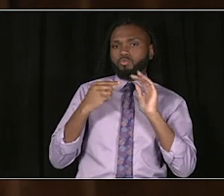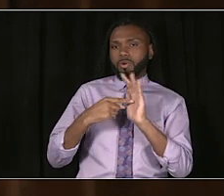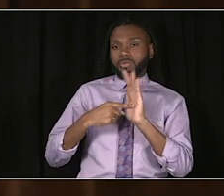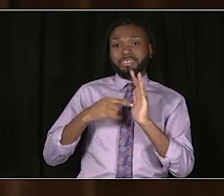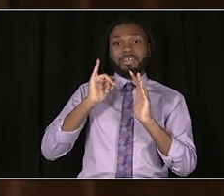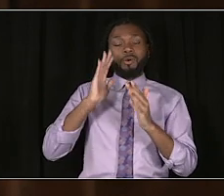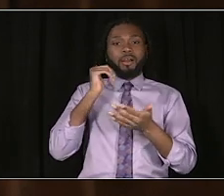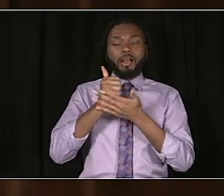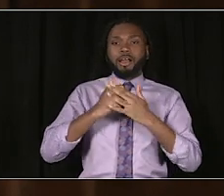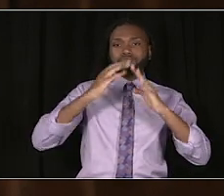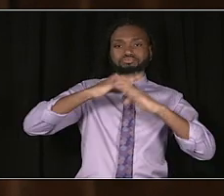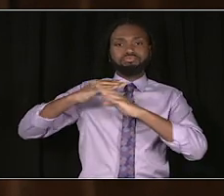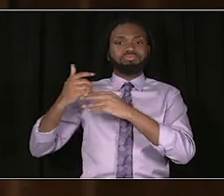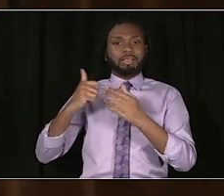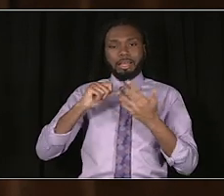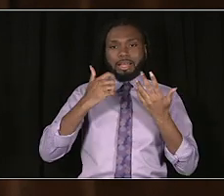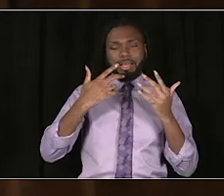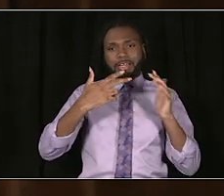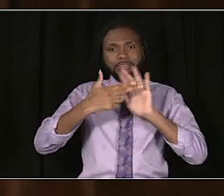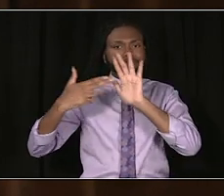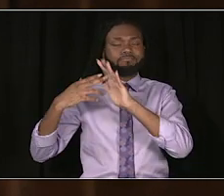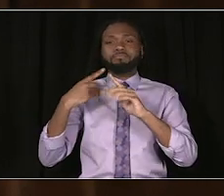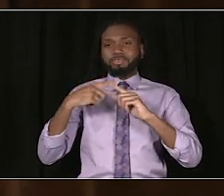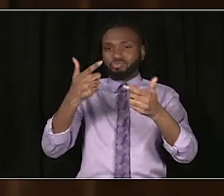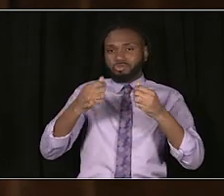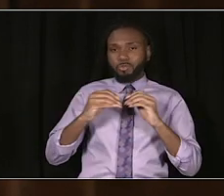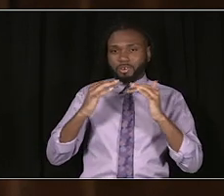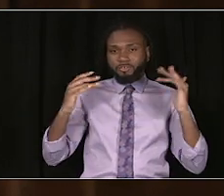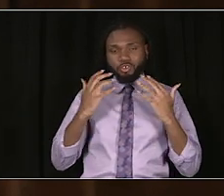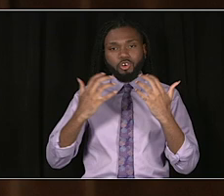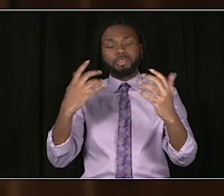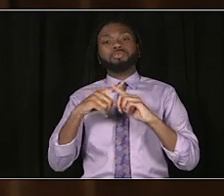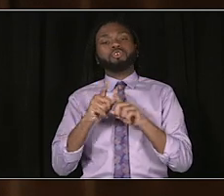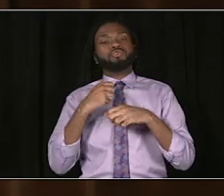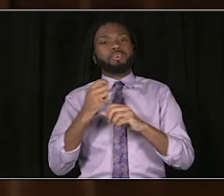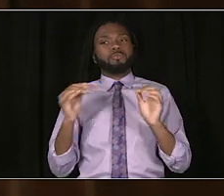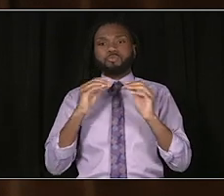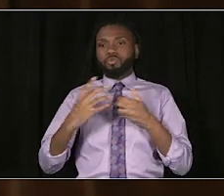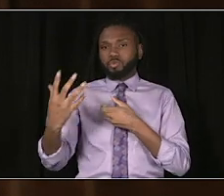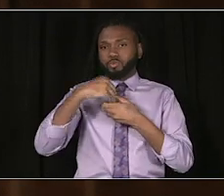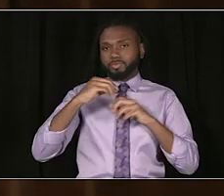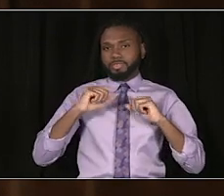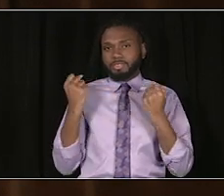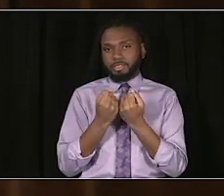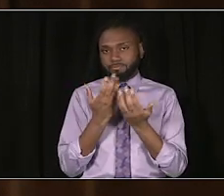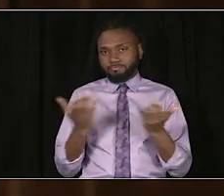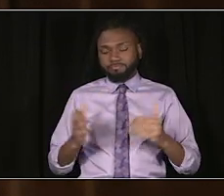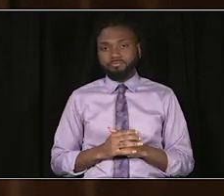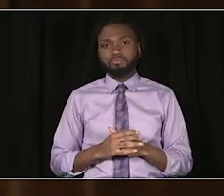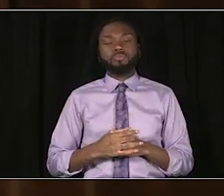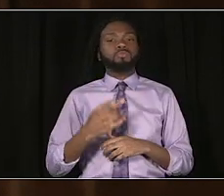shatter stereotypes, attract diverse audiences, and bring a more create a more inclusive society. One